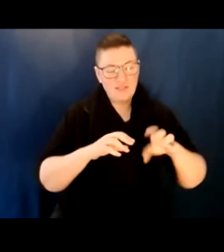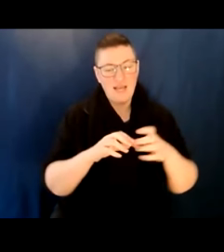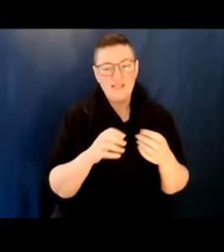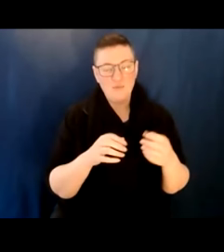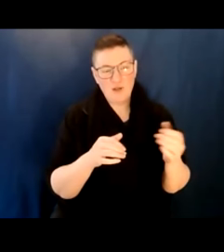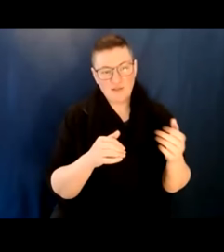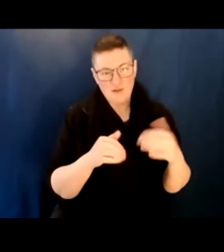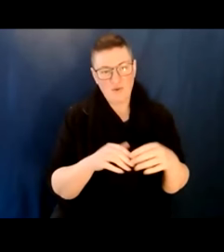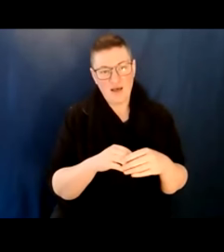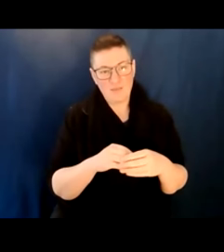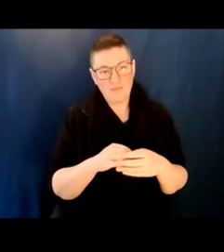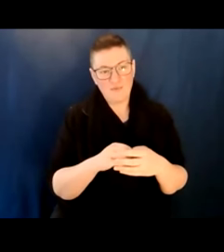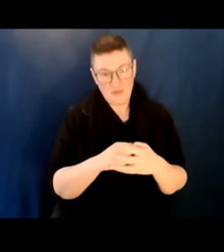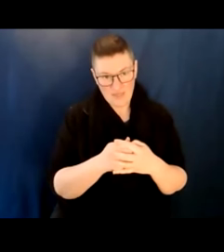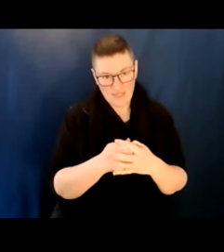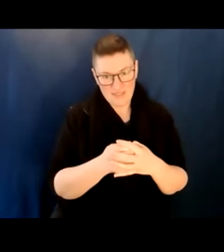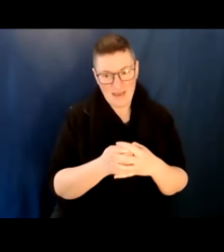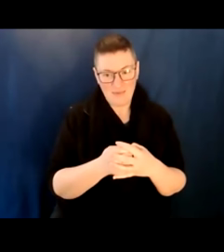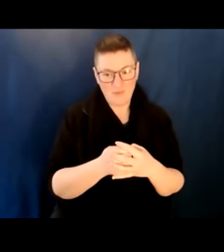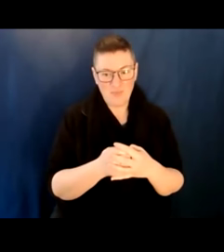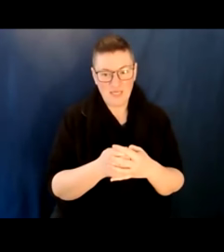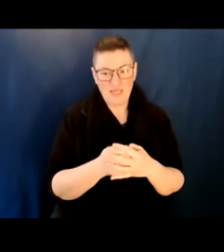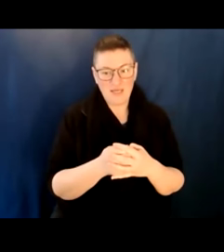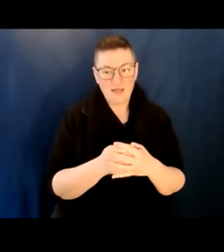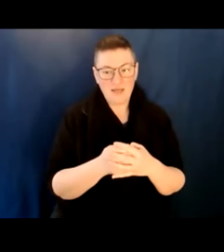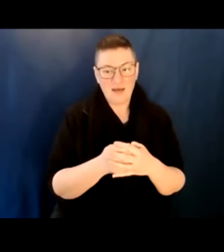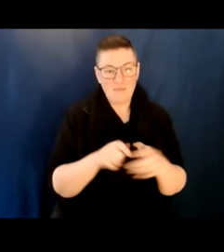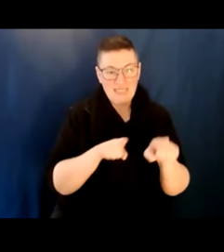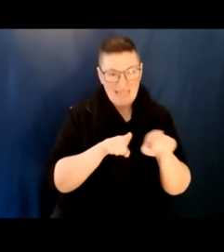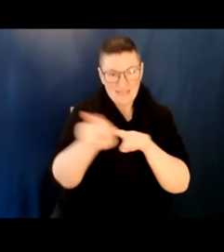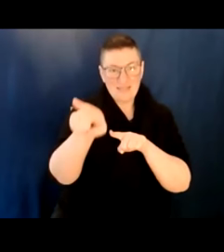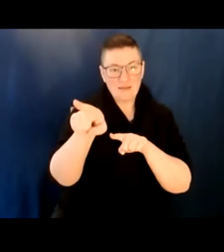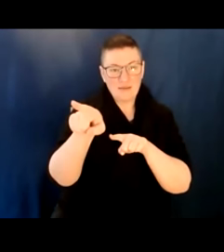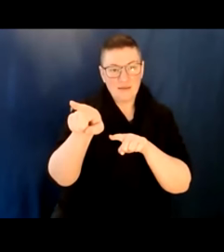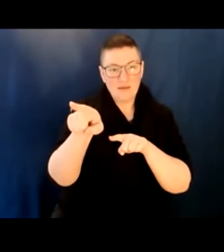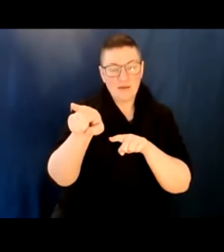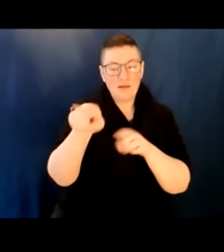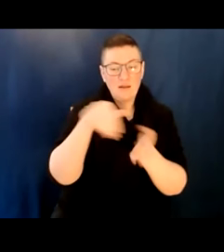Other signs that would also fit with this submapping would be send,